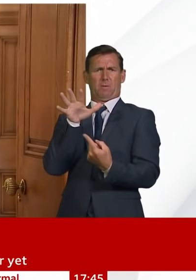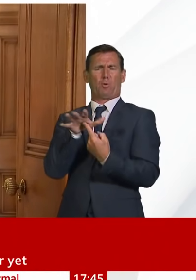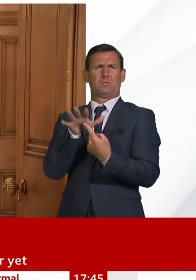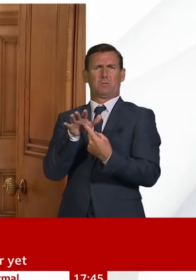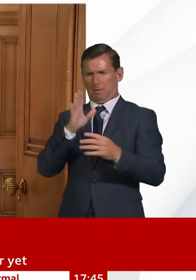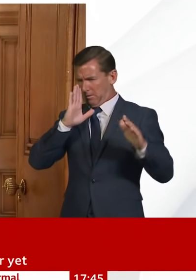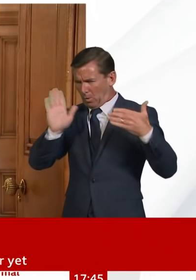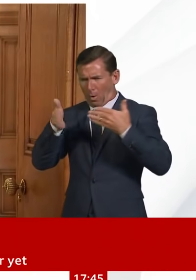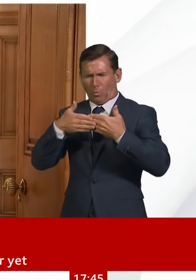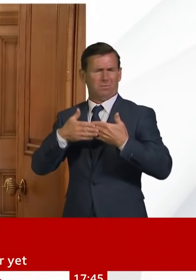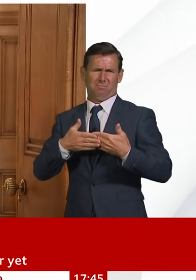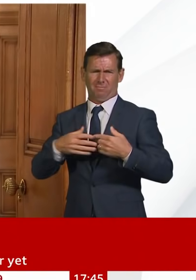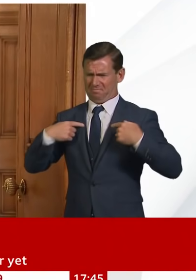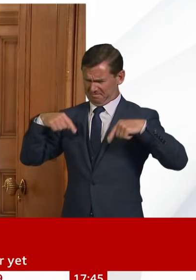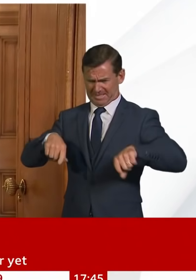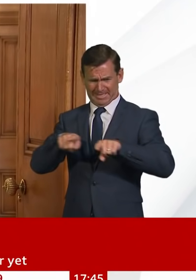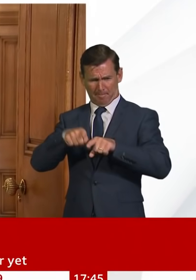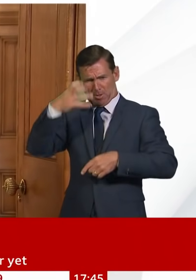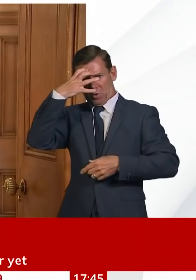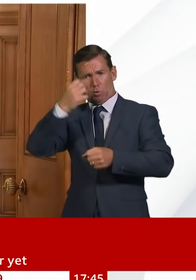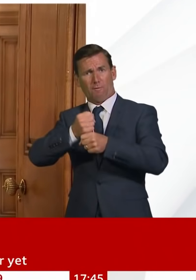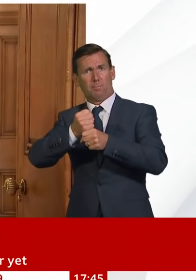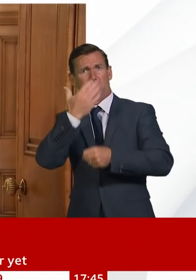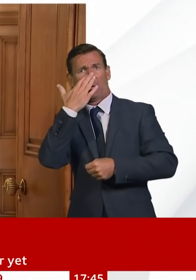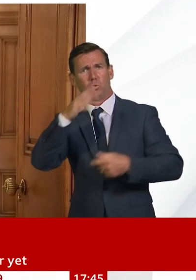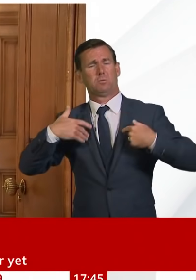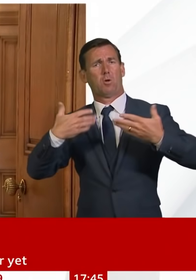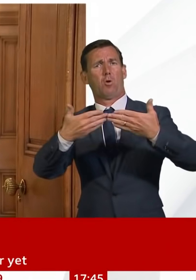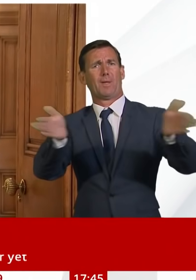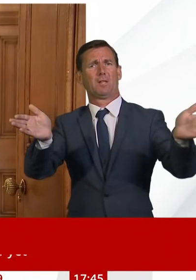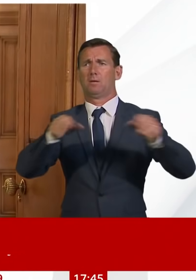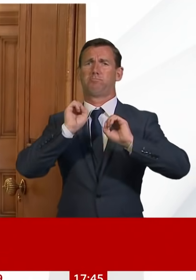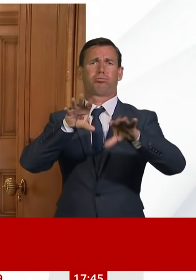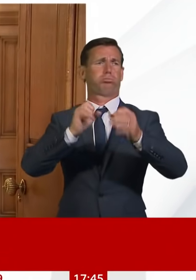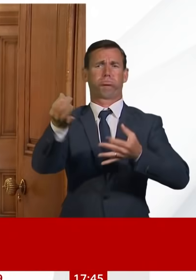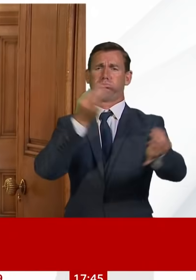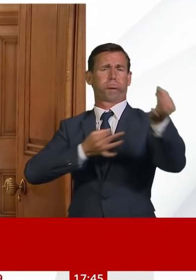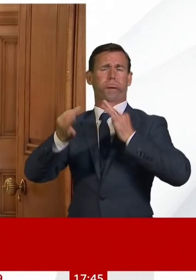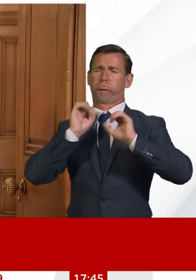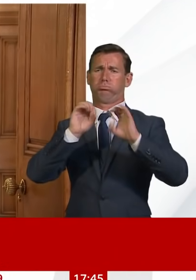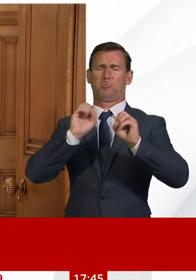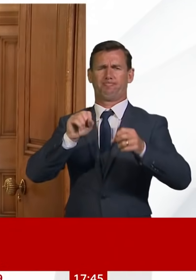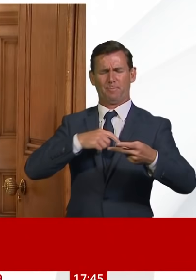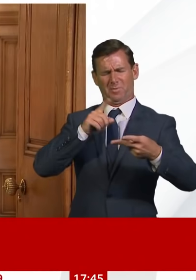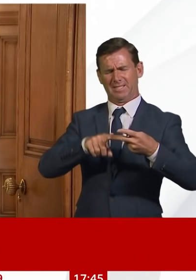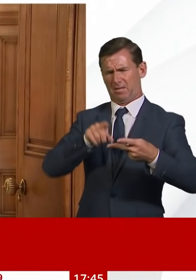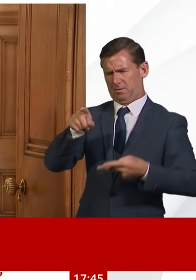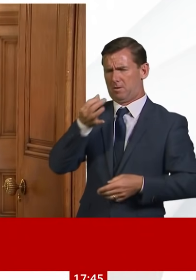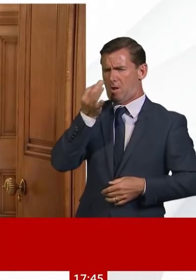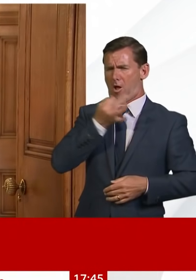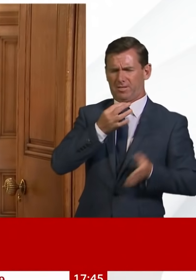take as a government, including with press conferences like these. In terms of the Veterans UK point,